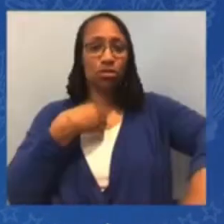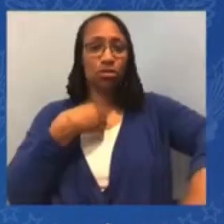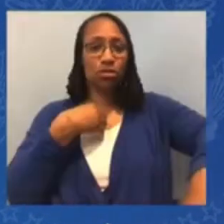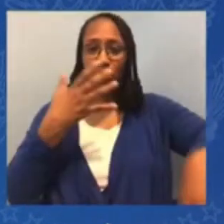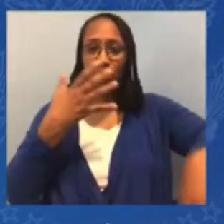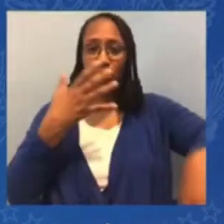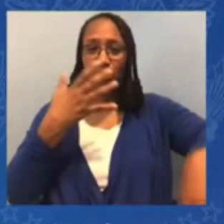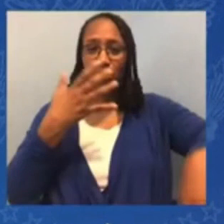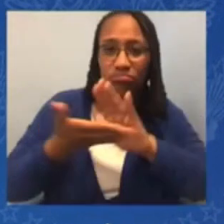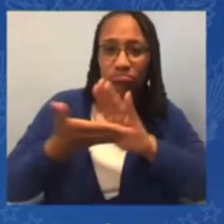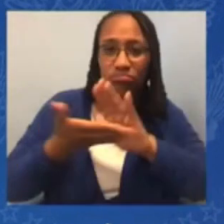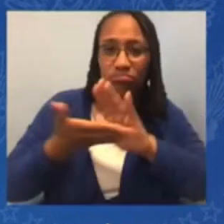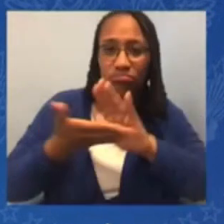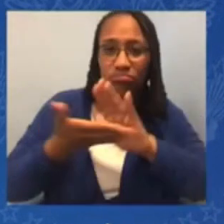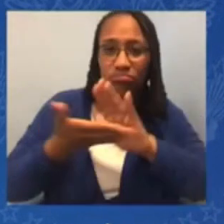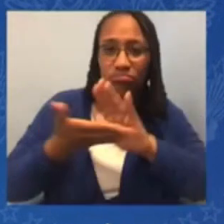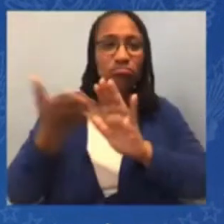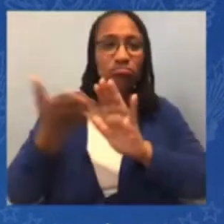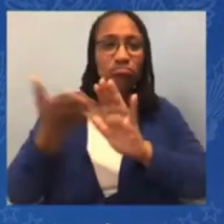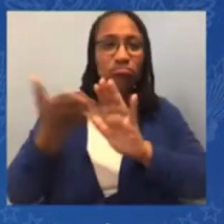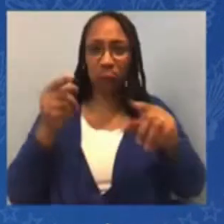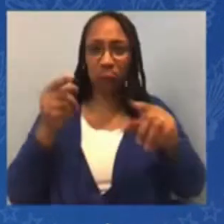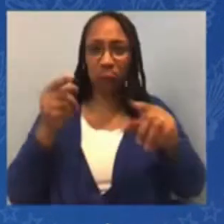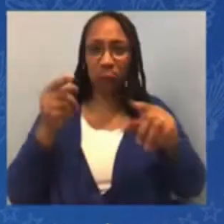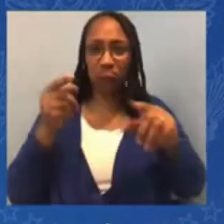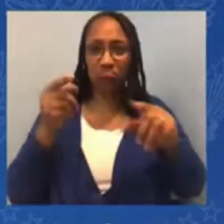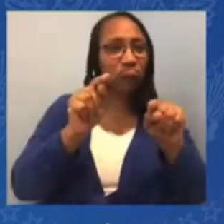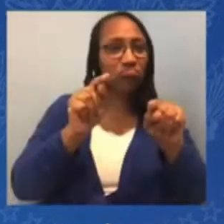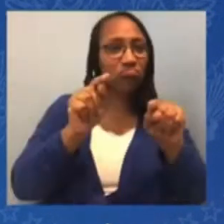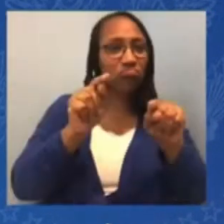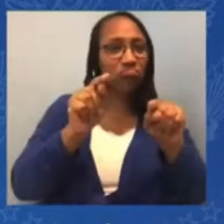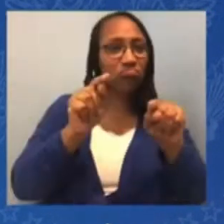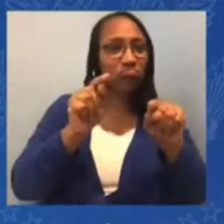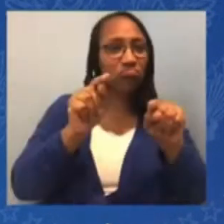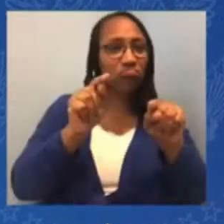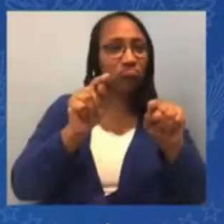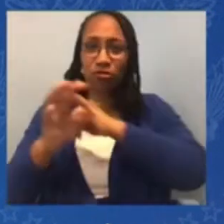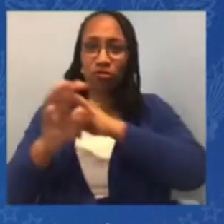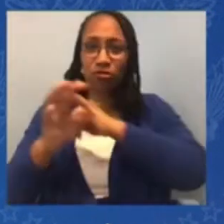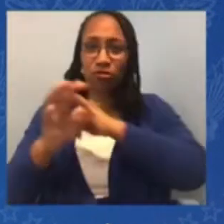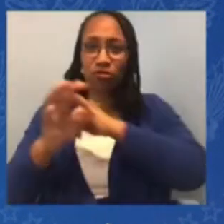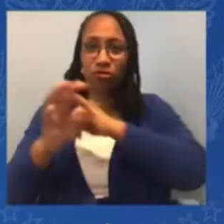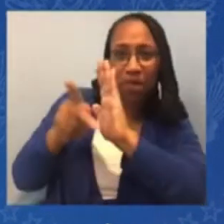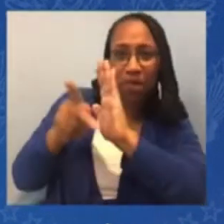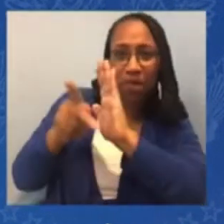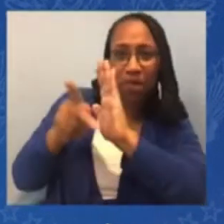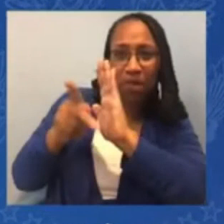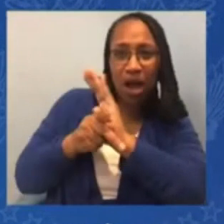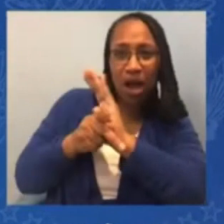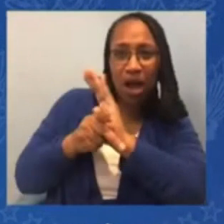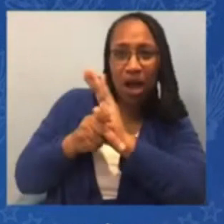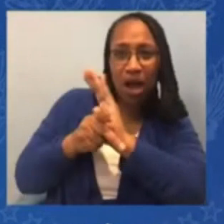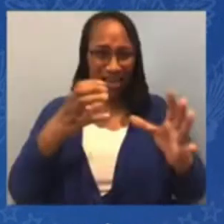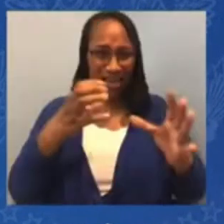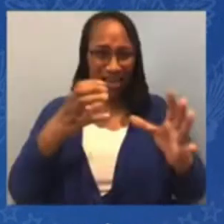10 years ago. I didn't know that their